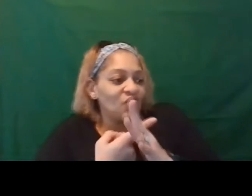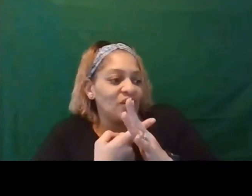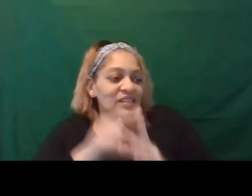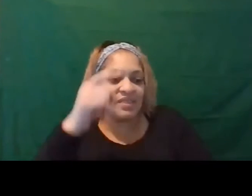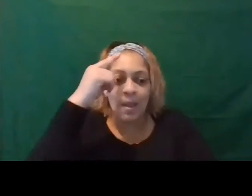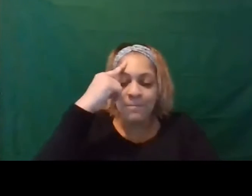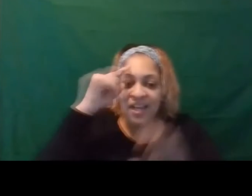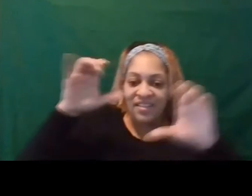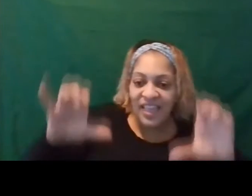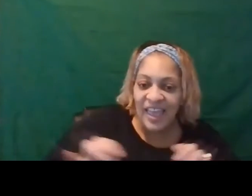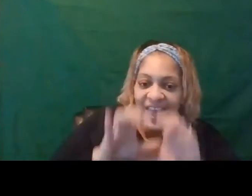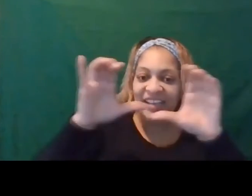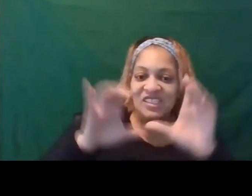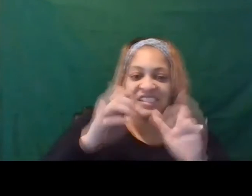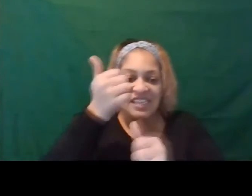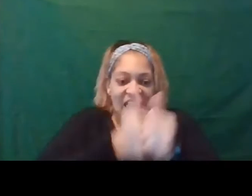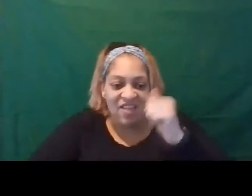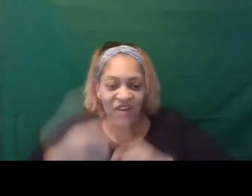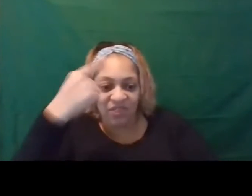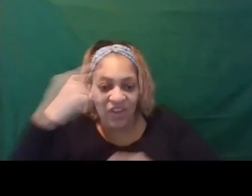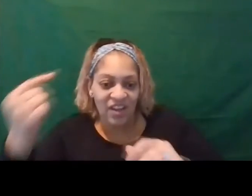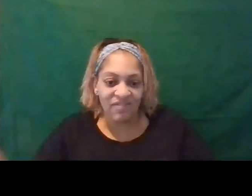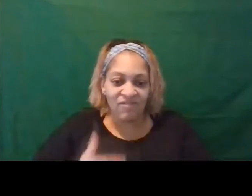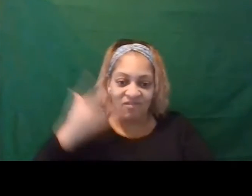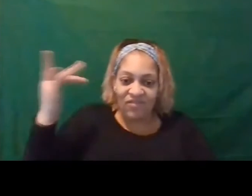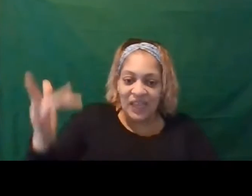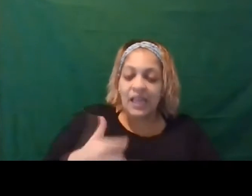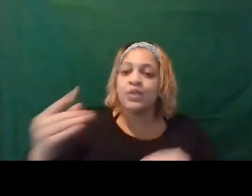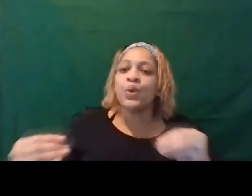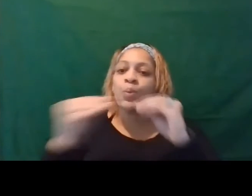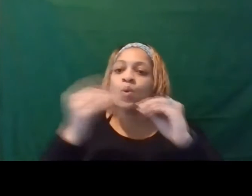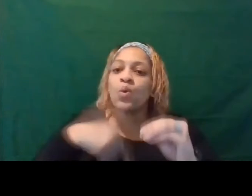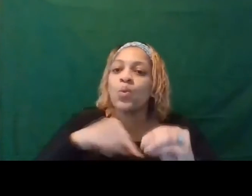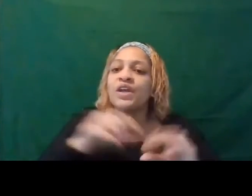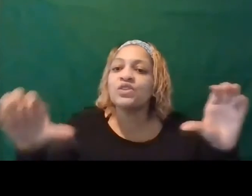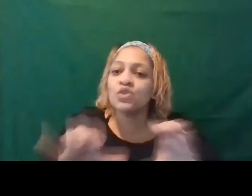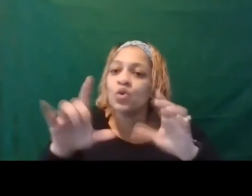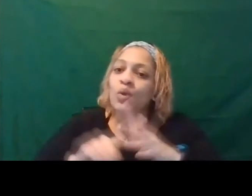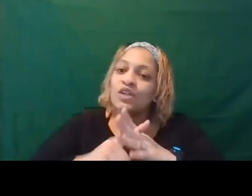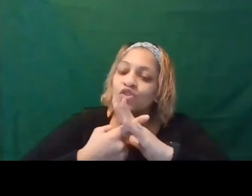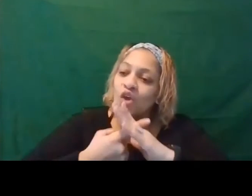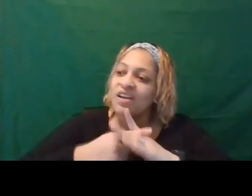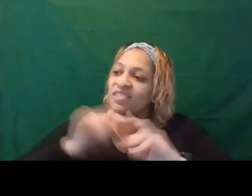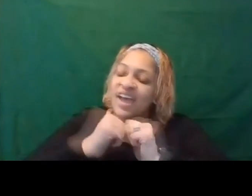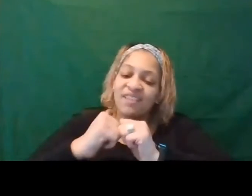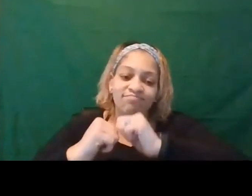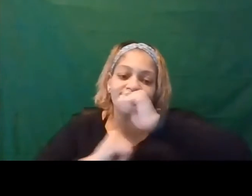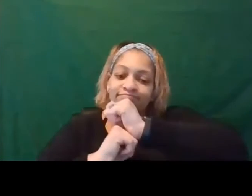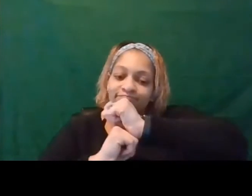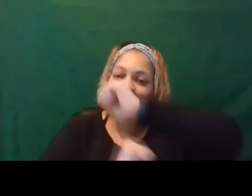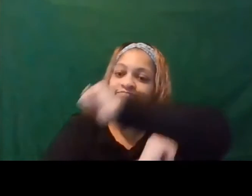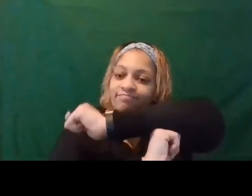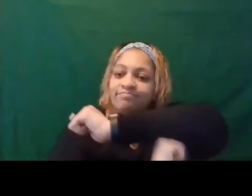with every thought and feeling. And the more we do this, the more we are laying the groundwork that then